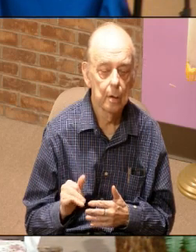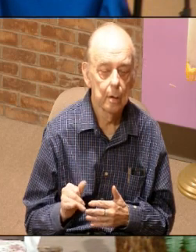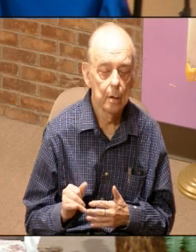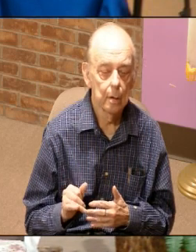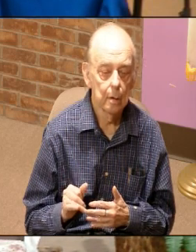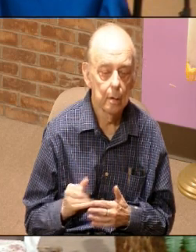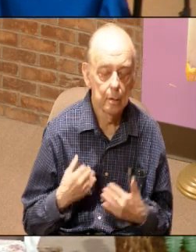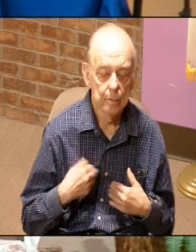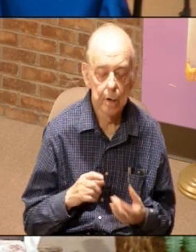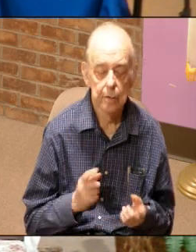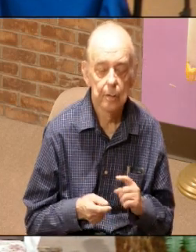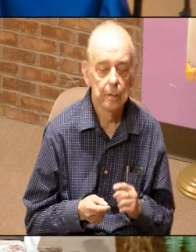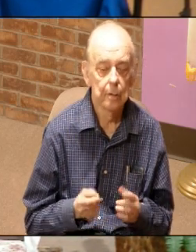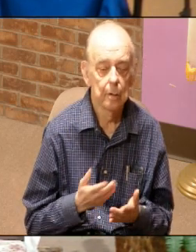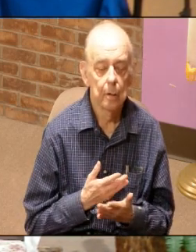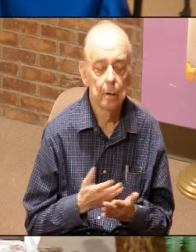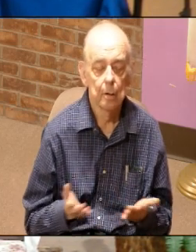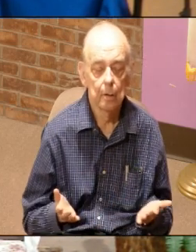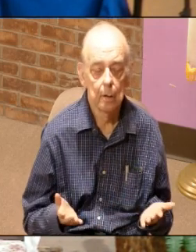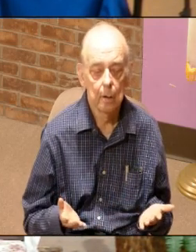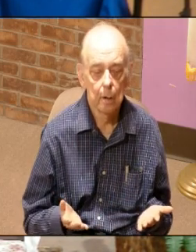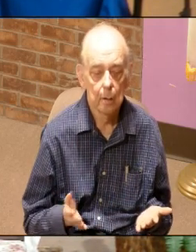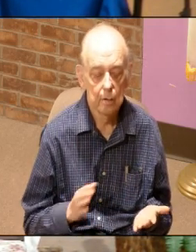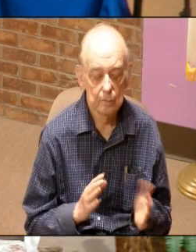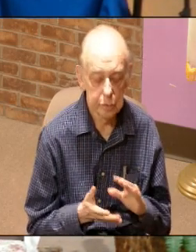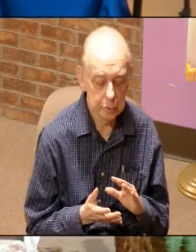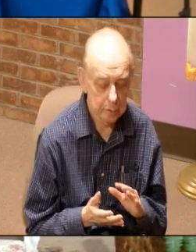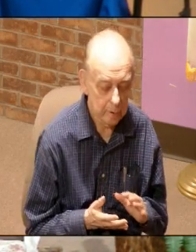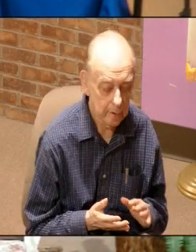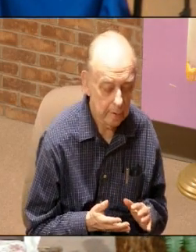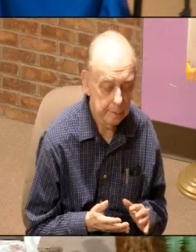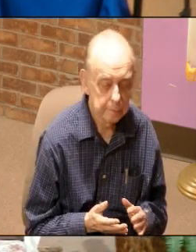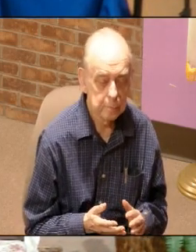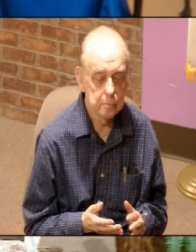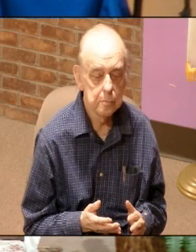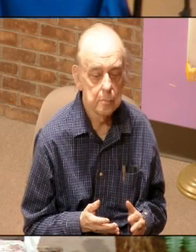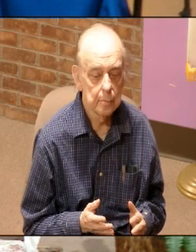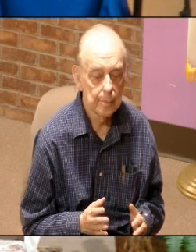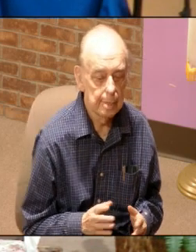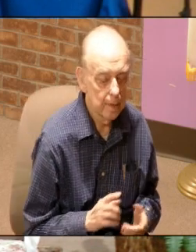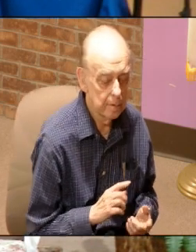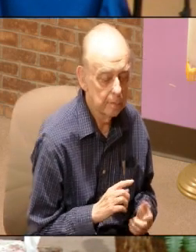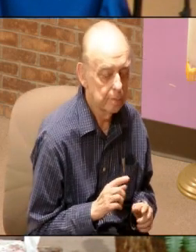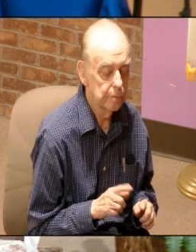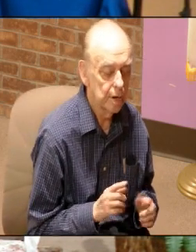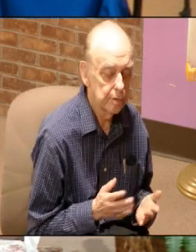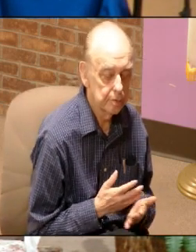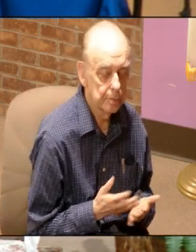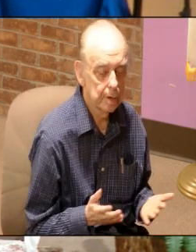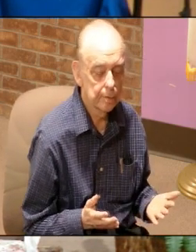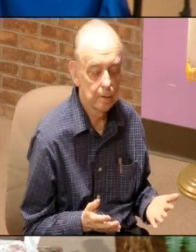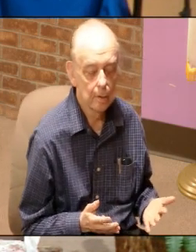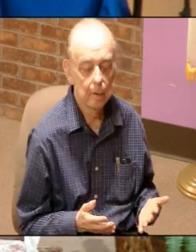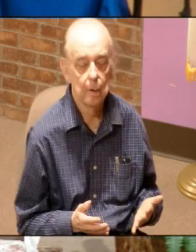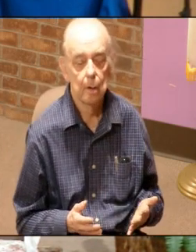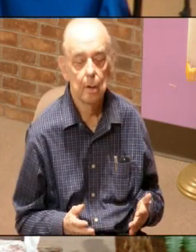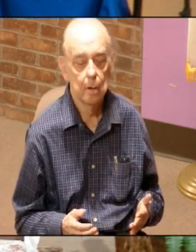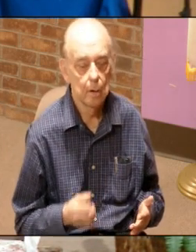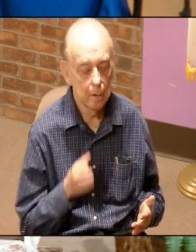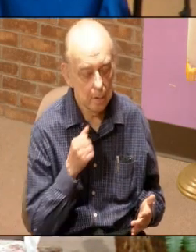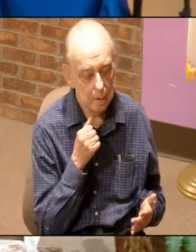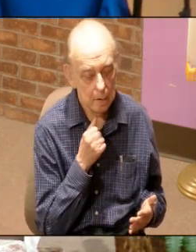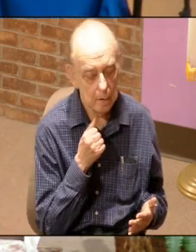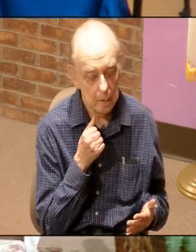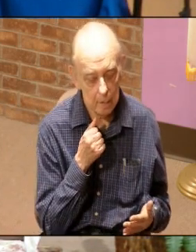Body's changing and everything's messed up and stuff. It alters some things and you get it. so, she had her first